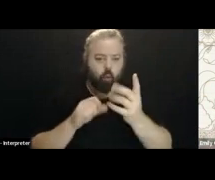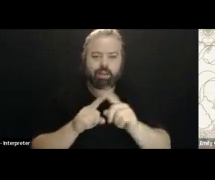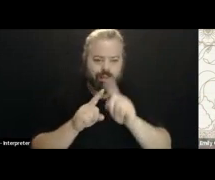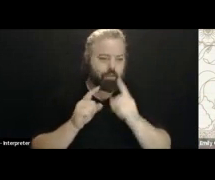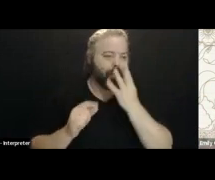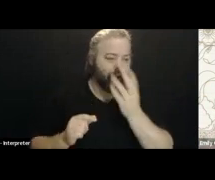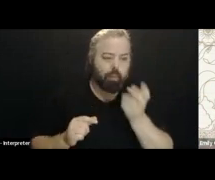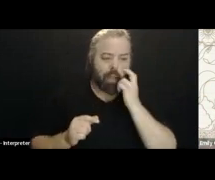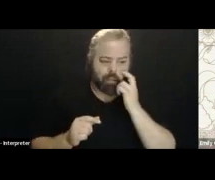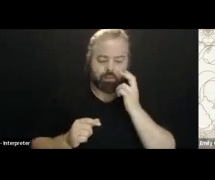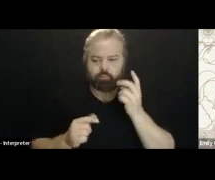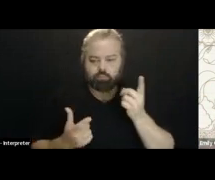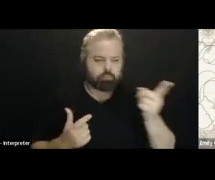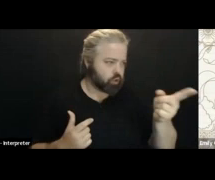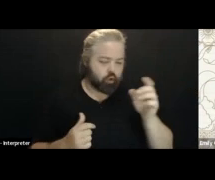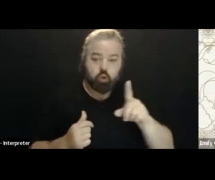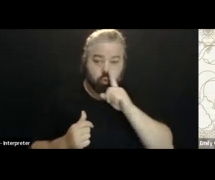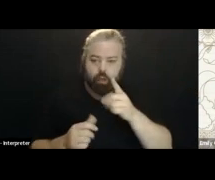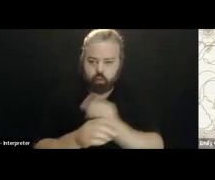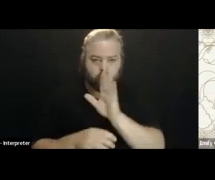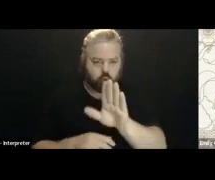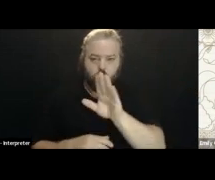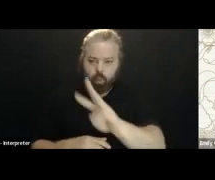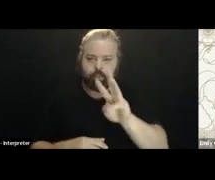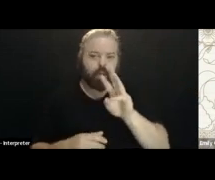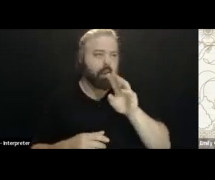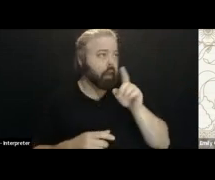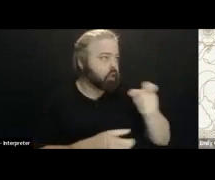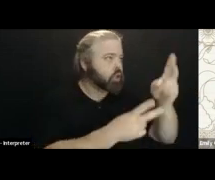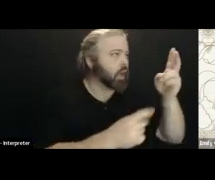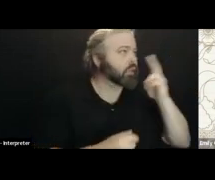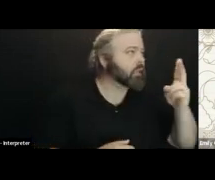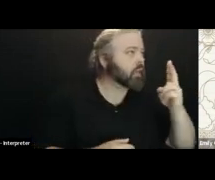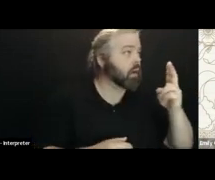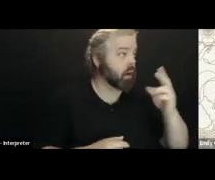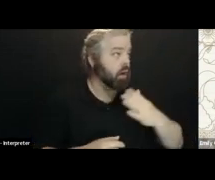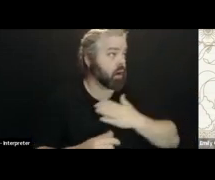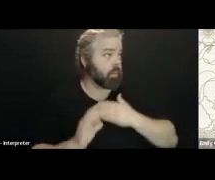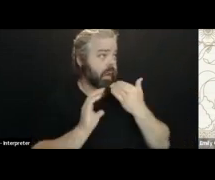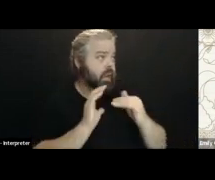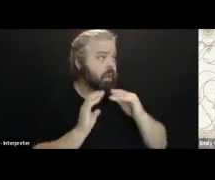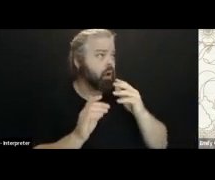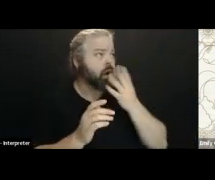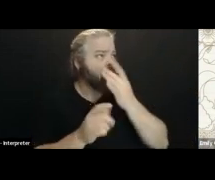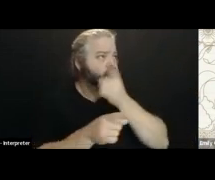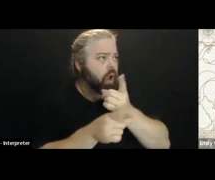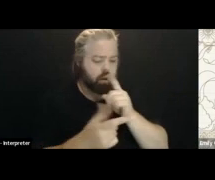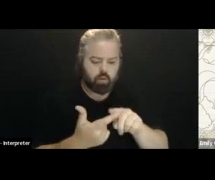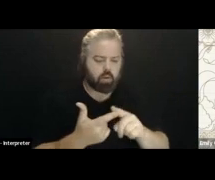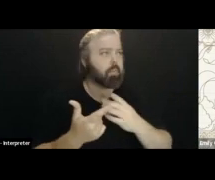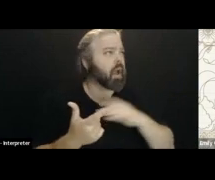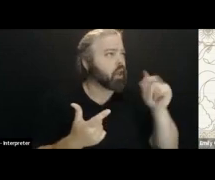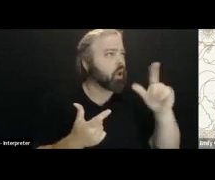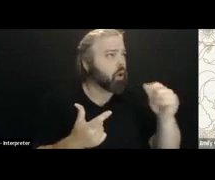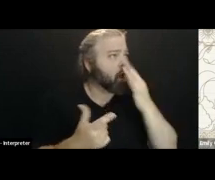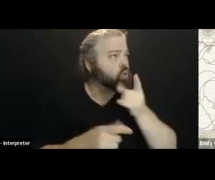so you can sort of check to see if your email colors are right, if your logo colors are right. And we'll talk a